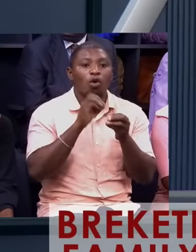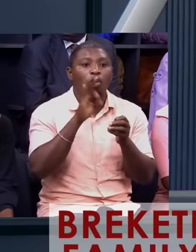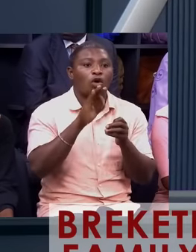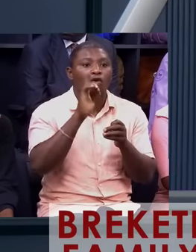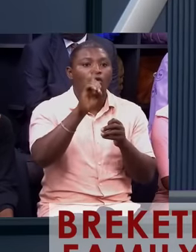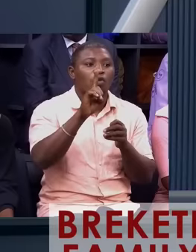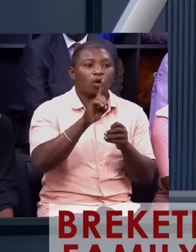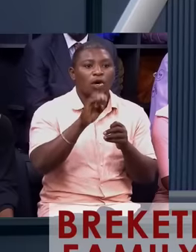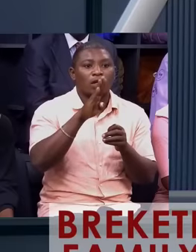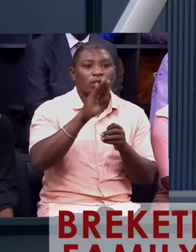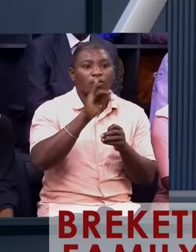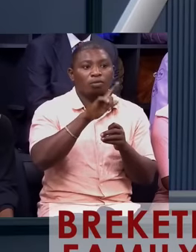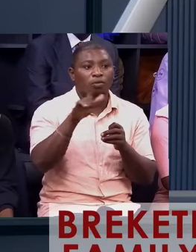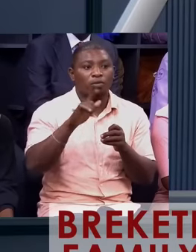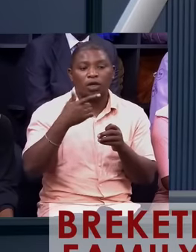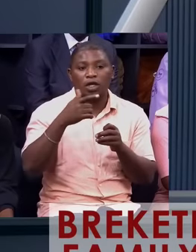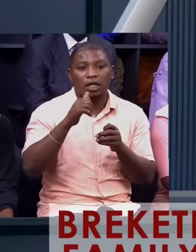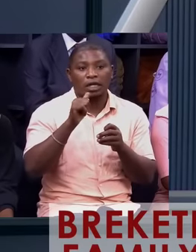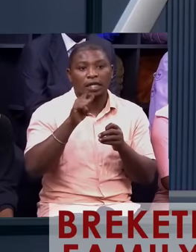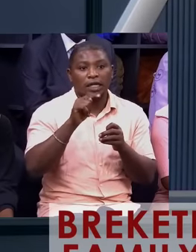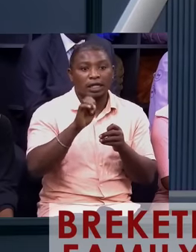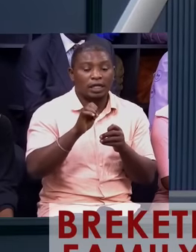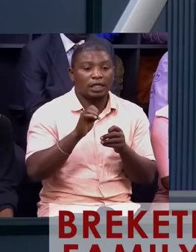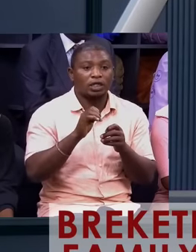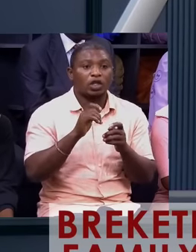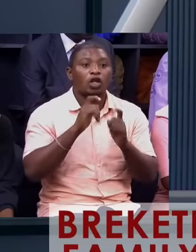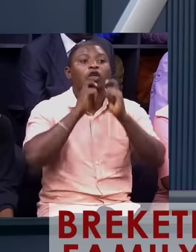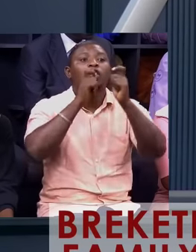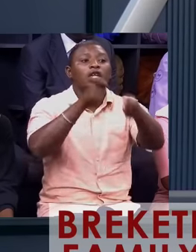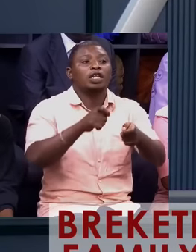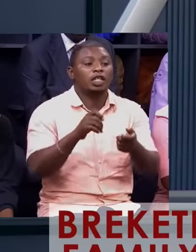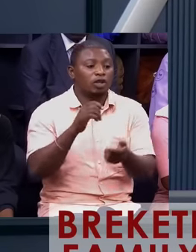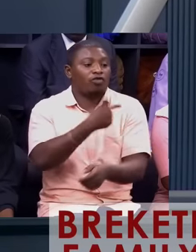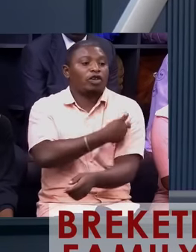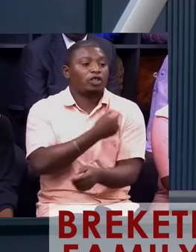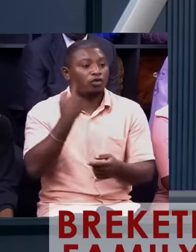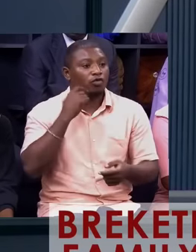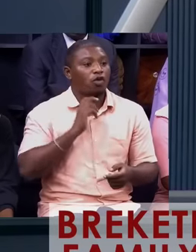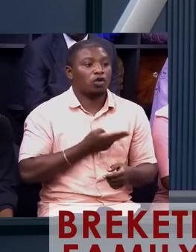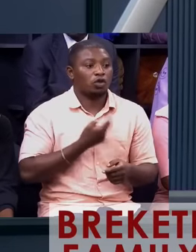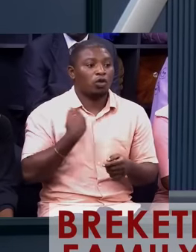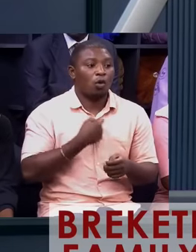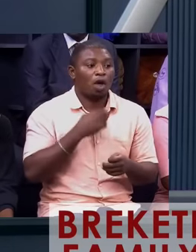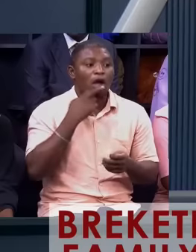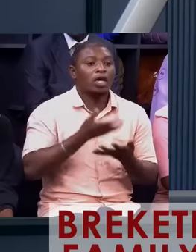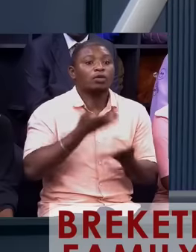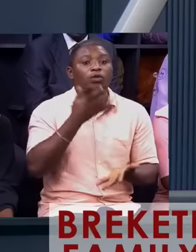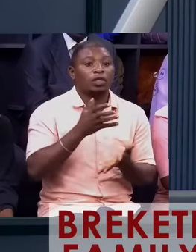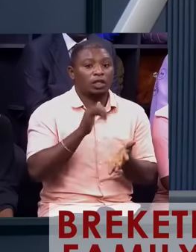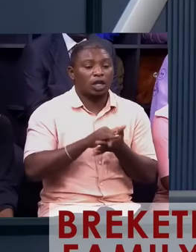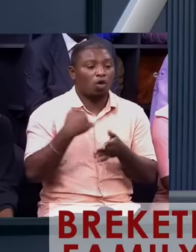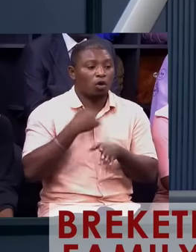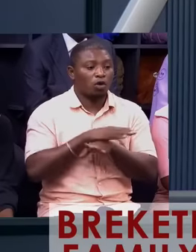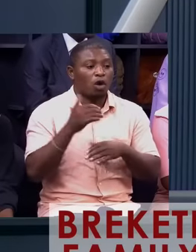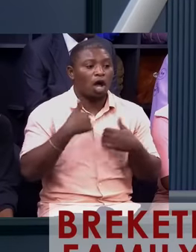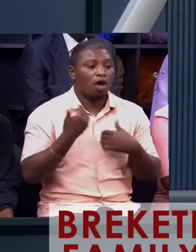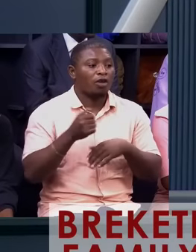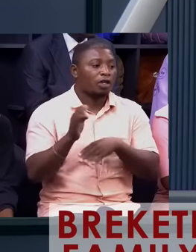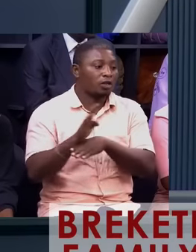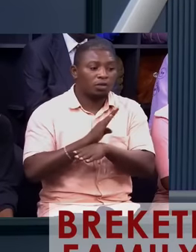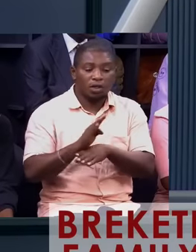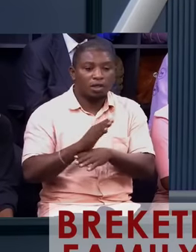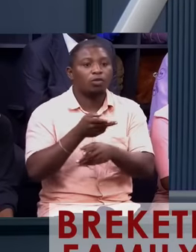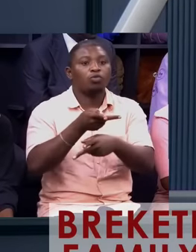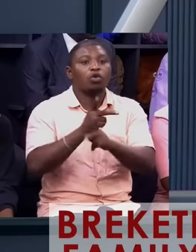donating vaccine to us we are so rich and so blessed that we don't have any business borrowing money from